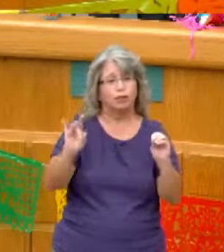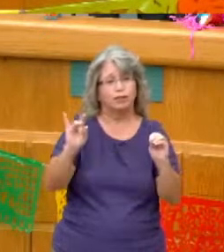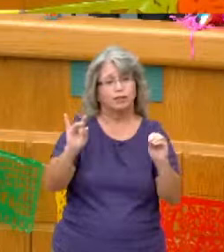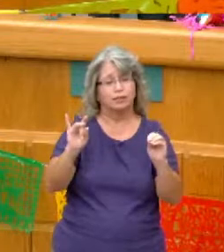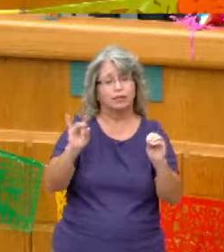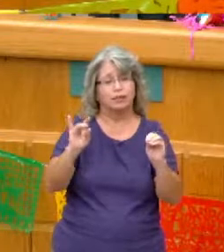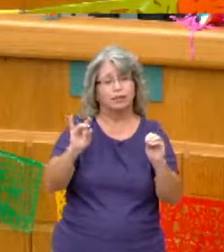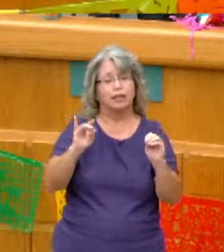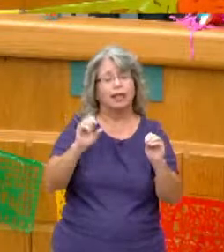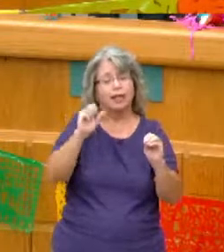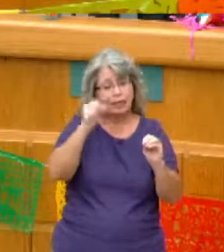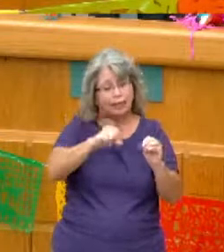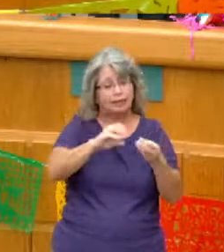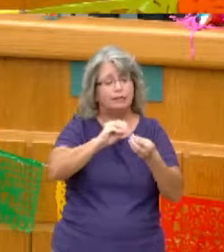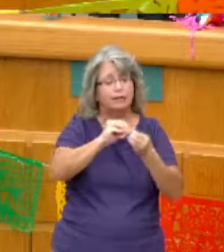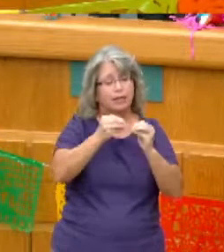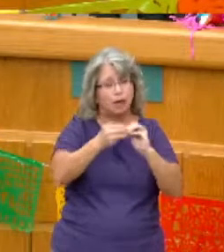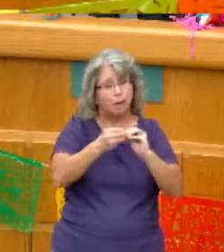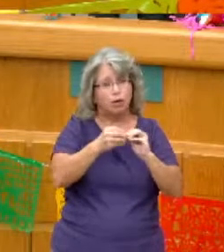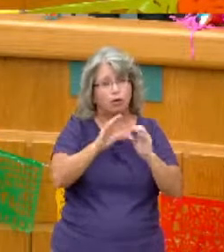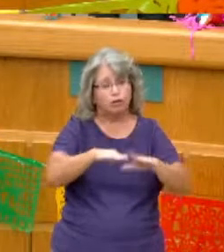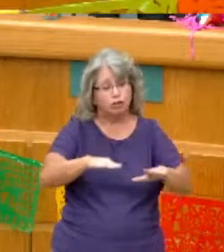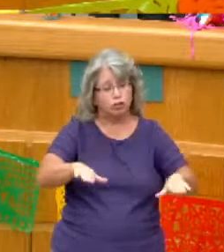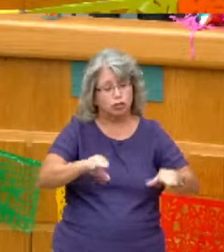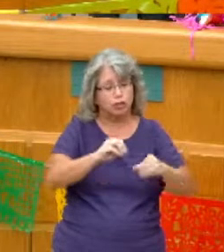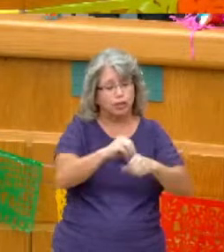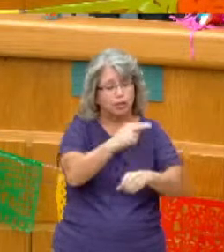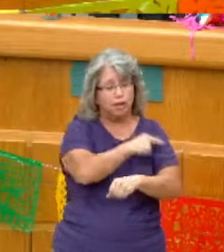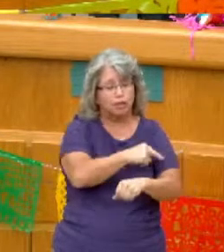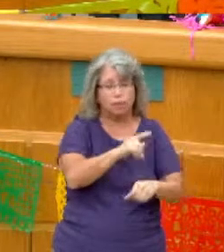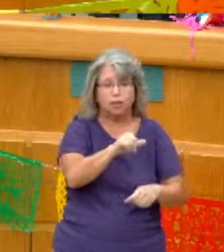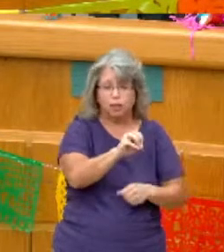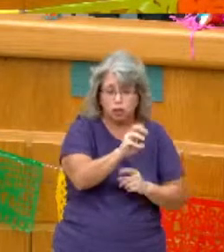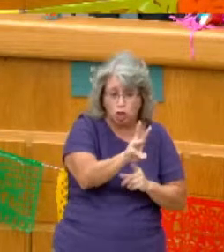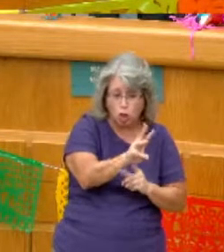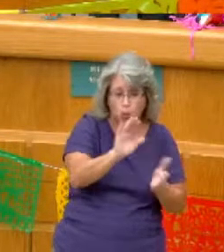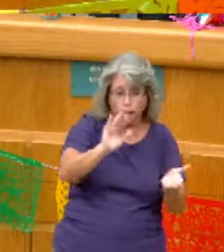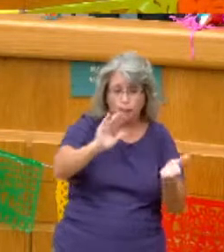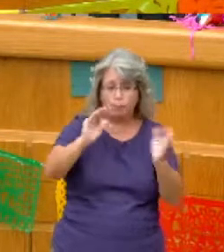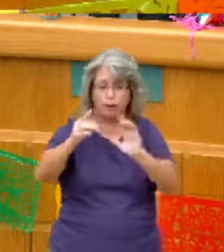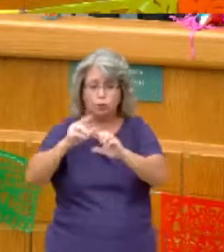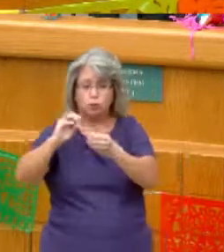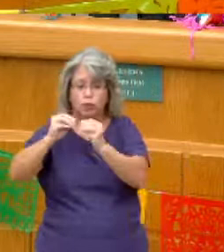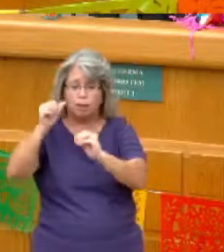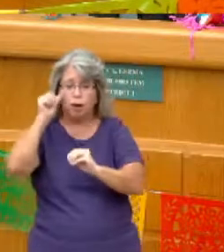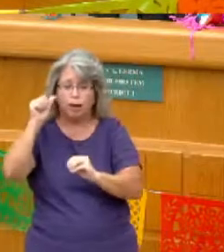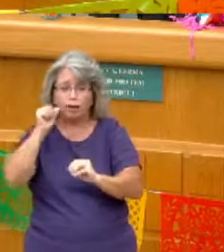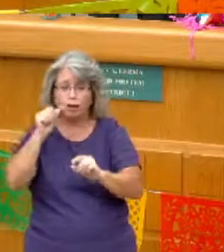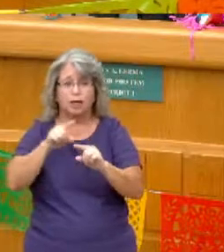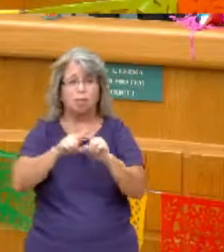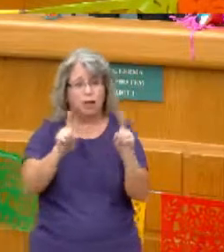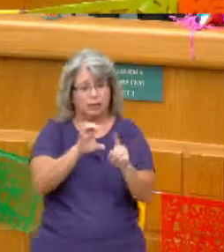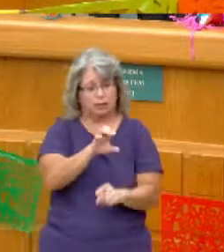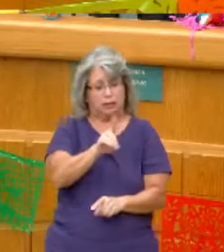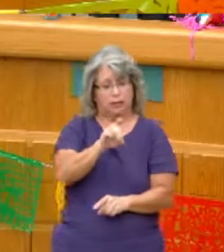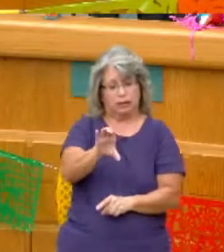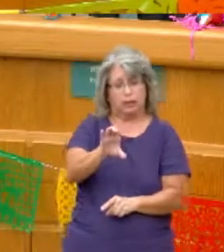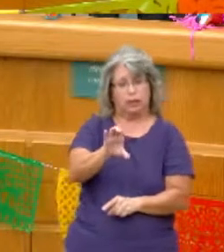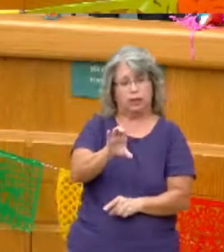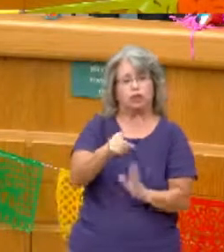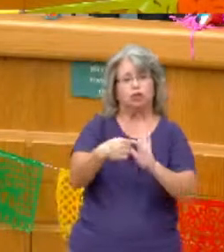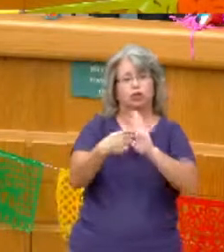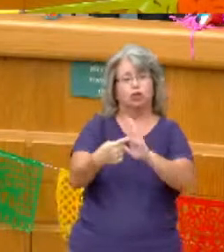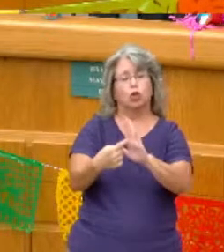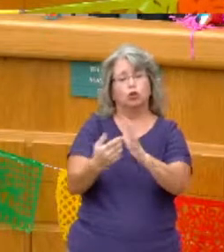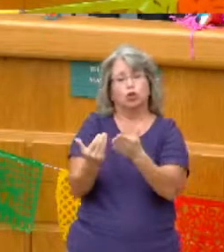hospitalization remains low compared to adults, CDC surveillance data showed tallies of new hospital admissions